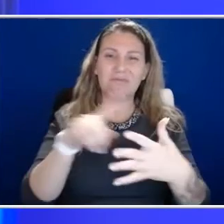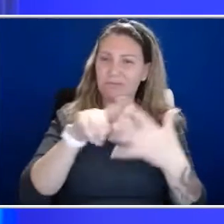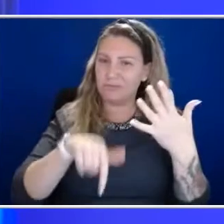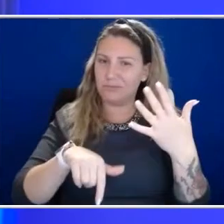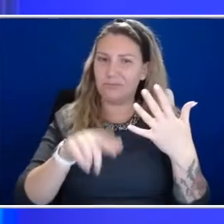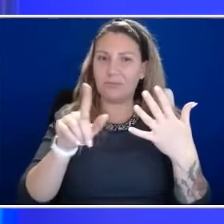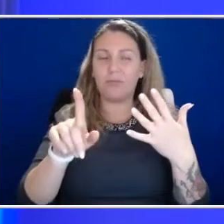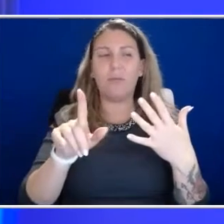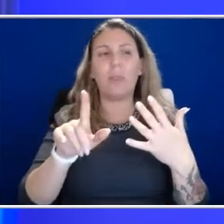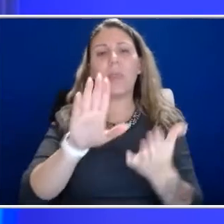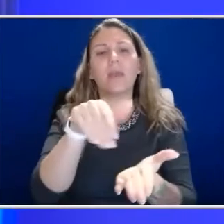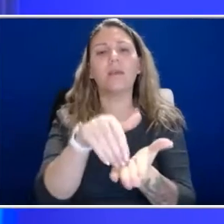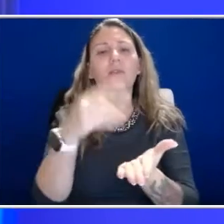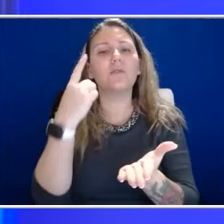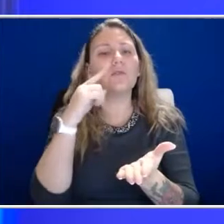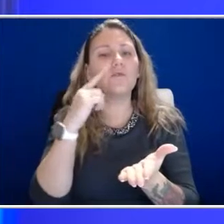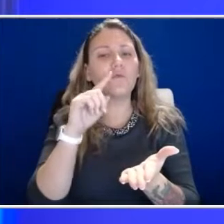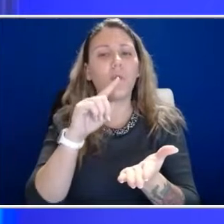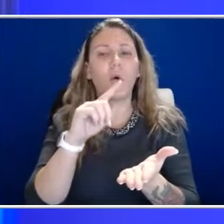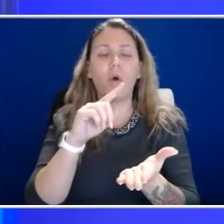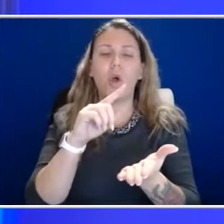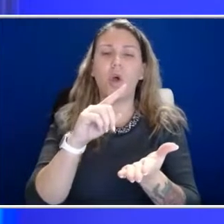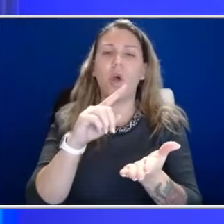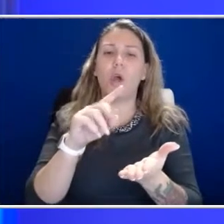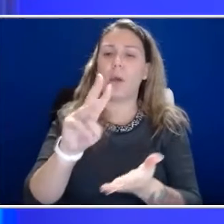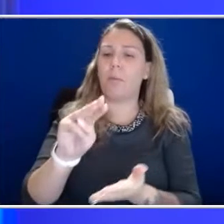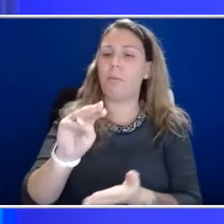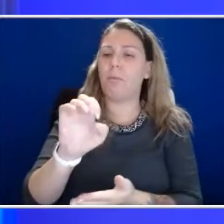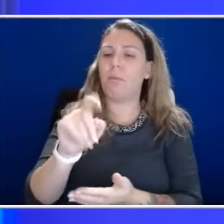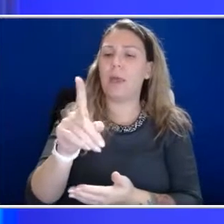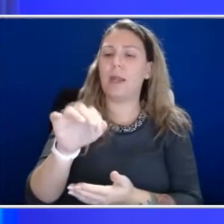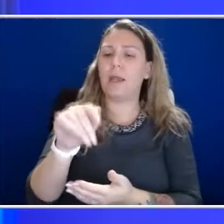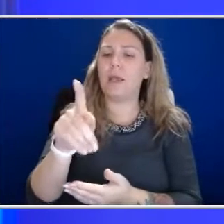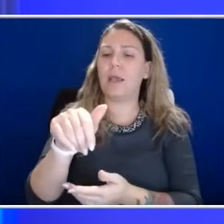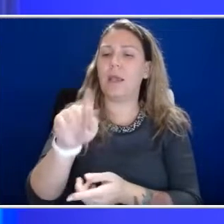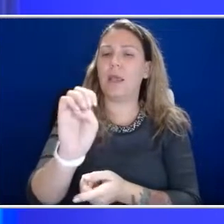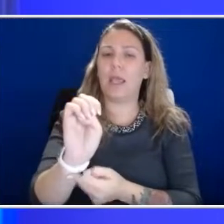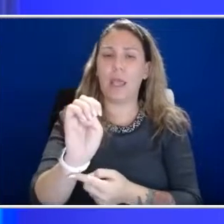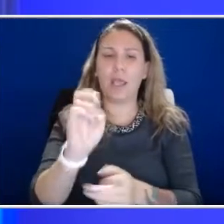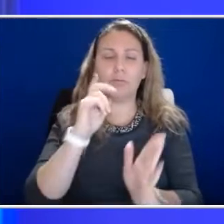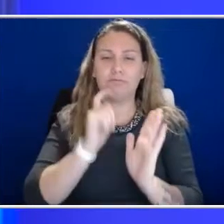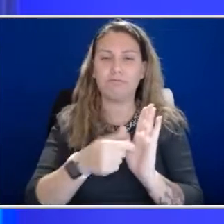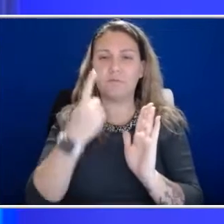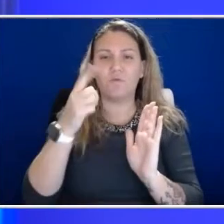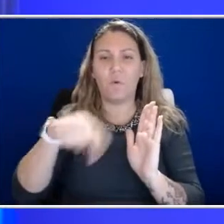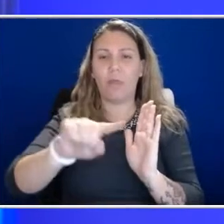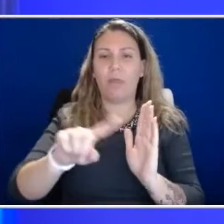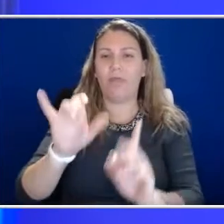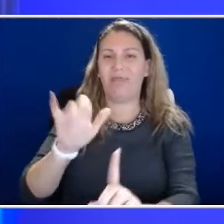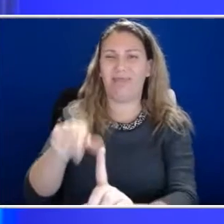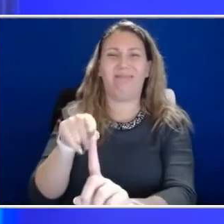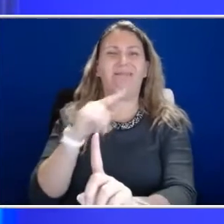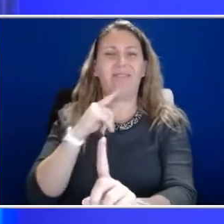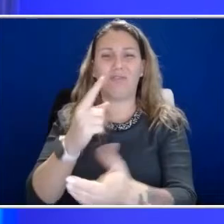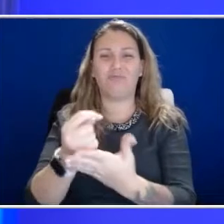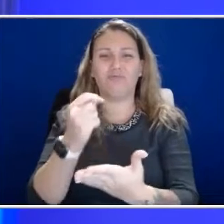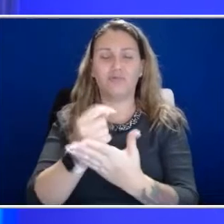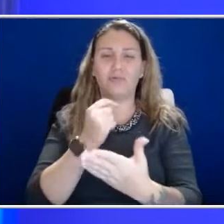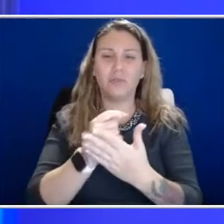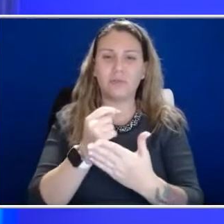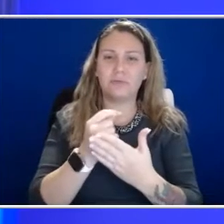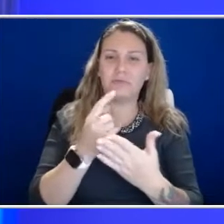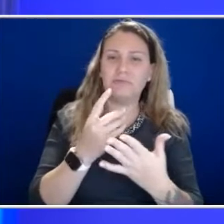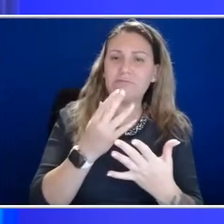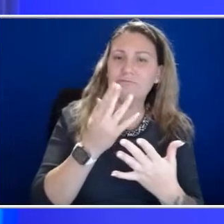for Medicare Services have indications for use of hyperbaric treatment, which are covered by different and like all types